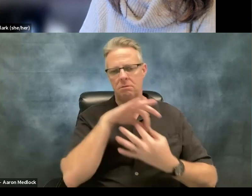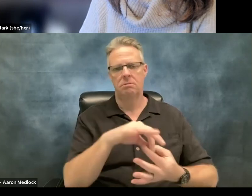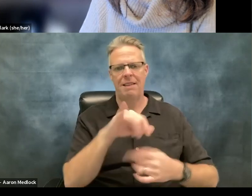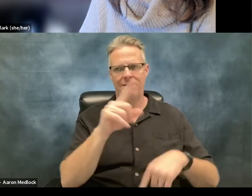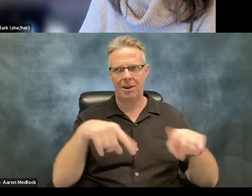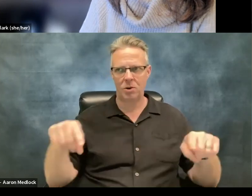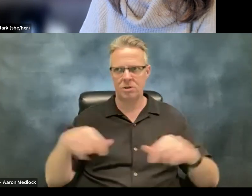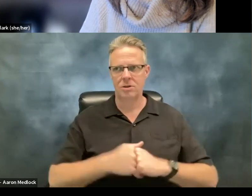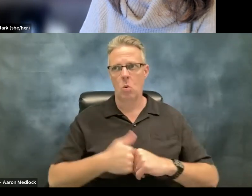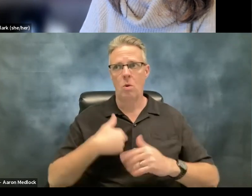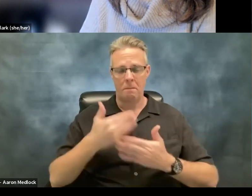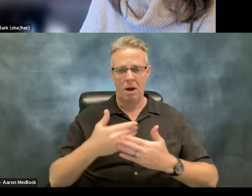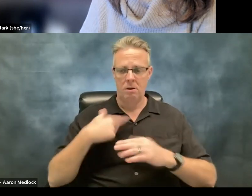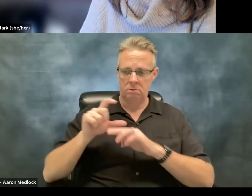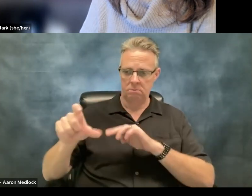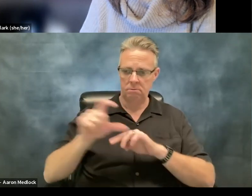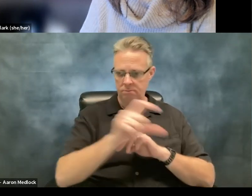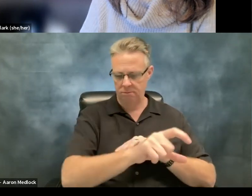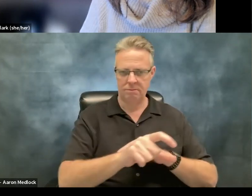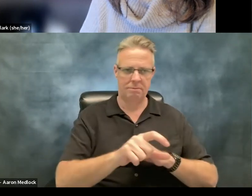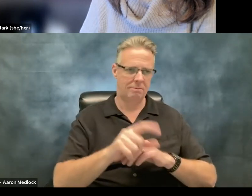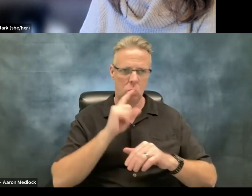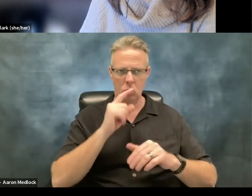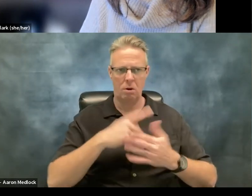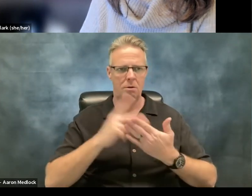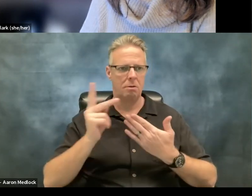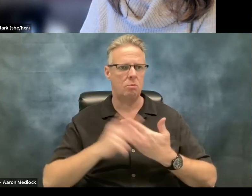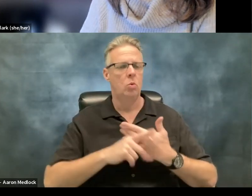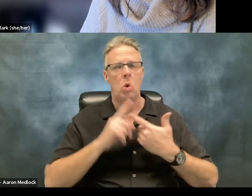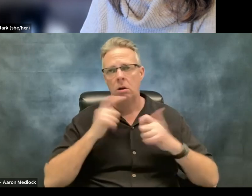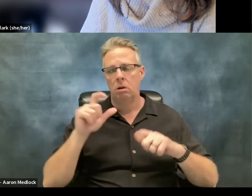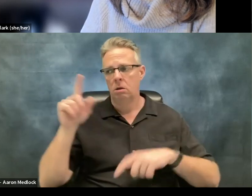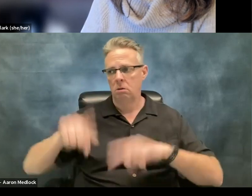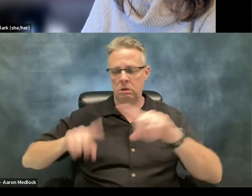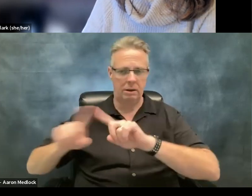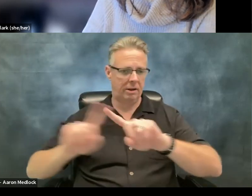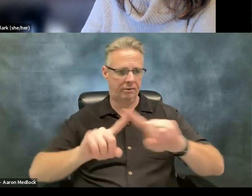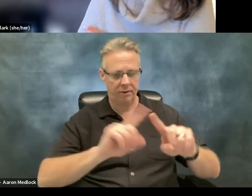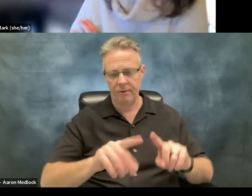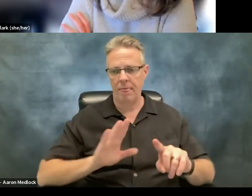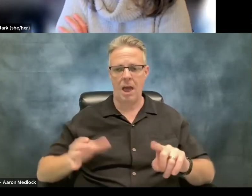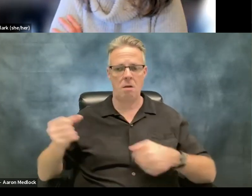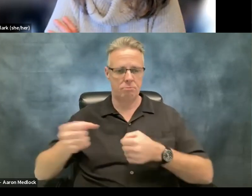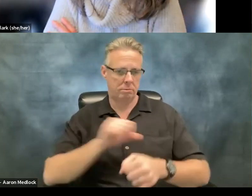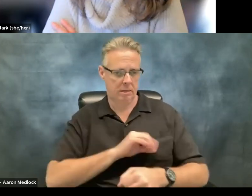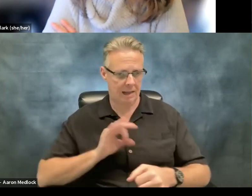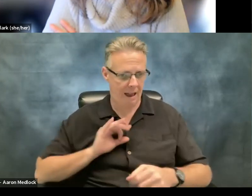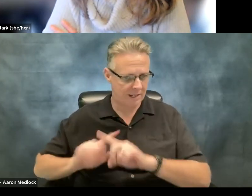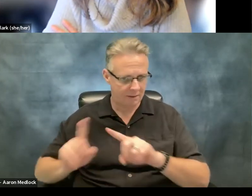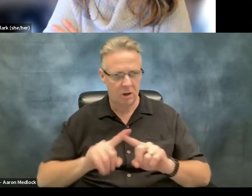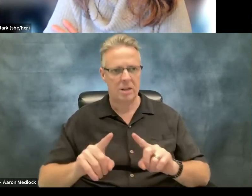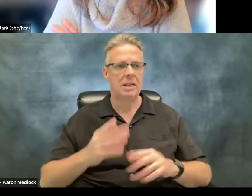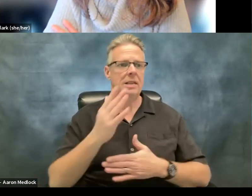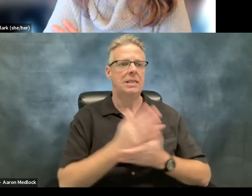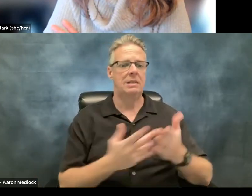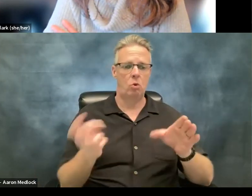When we funded those, each program was like hugely different and developed differently, staffed differently. Some were ride along,